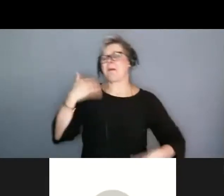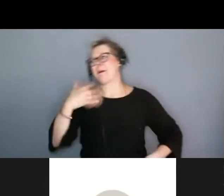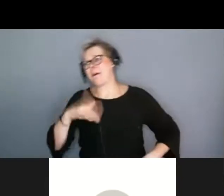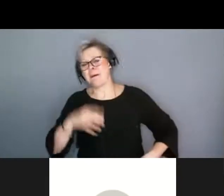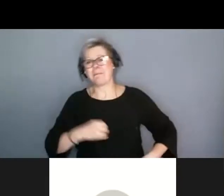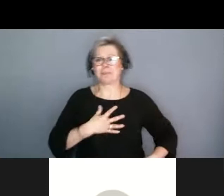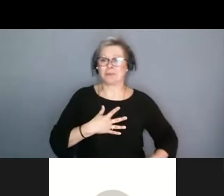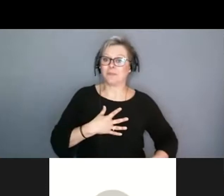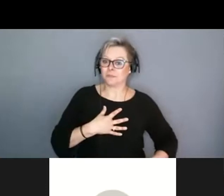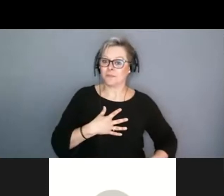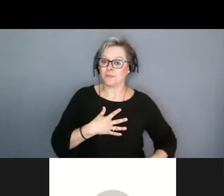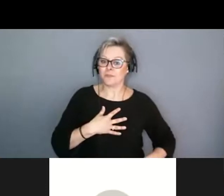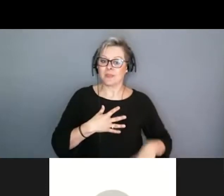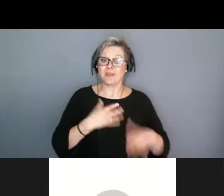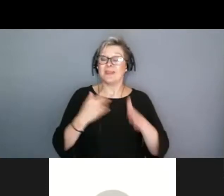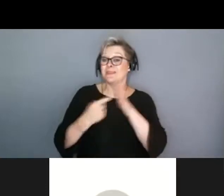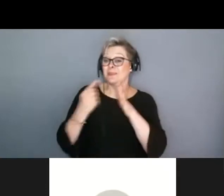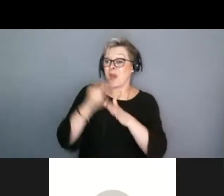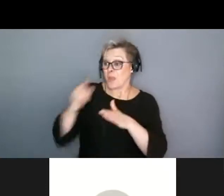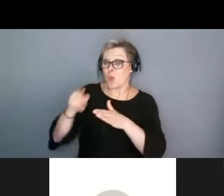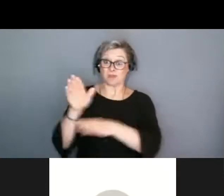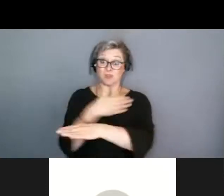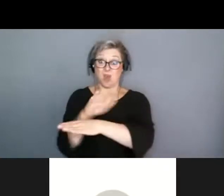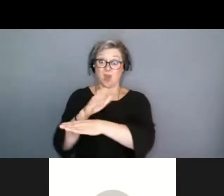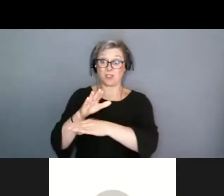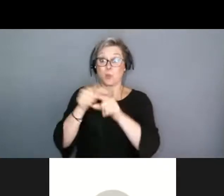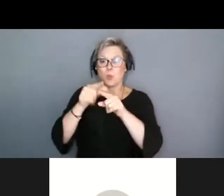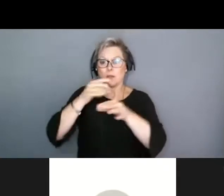songs were given new lyrics by